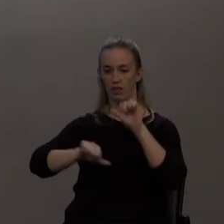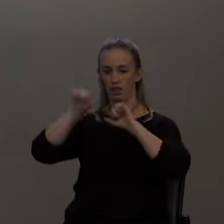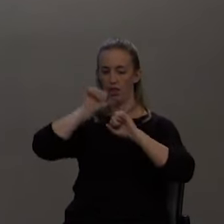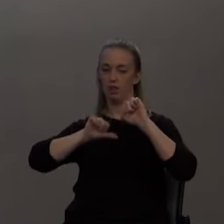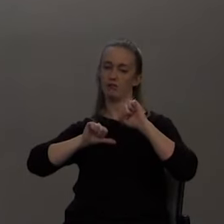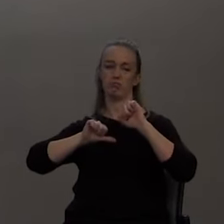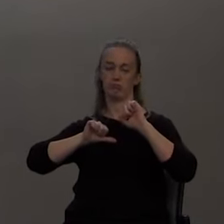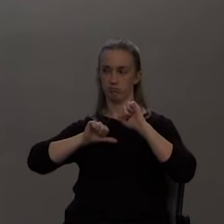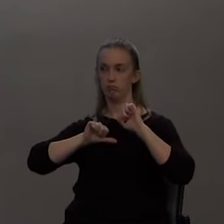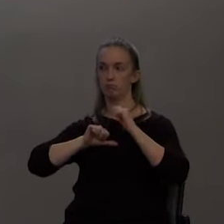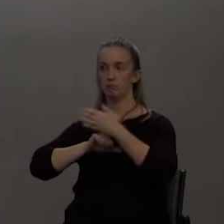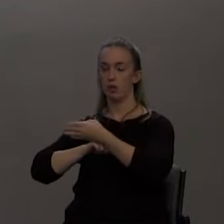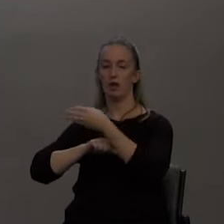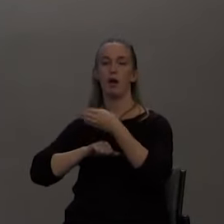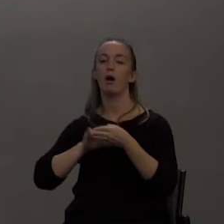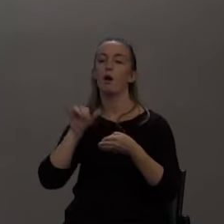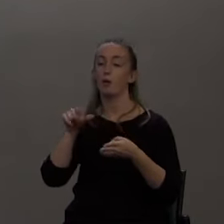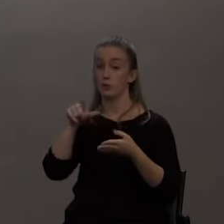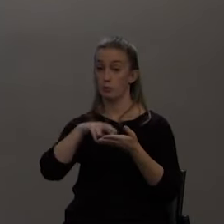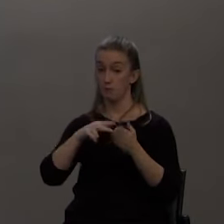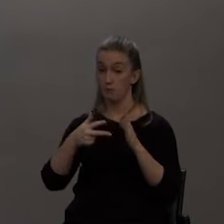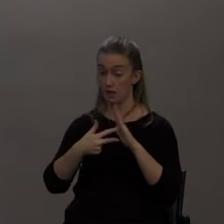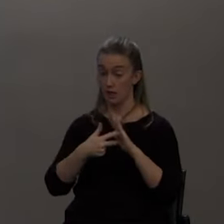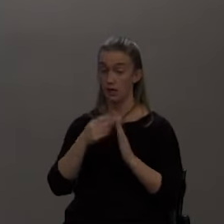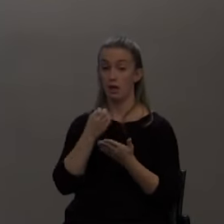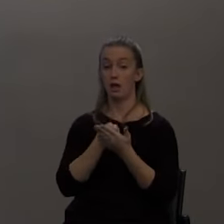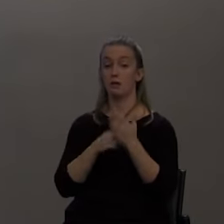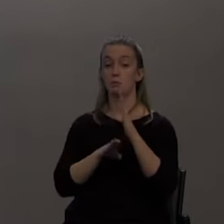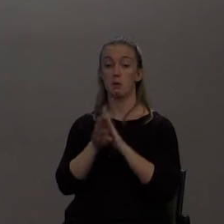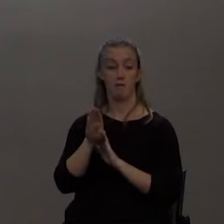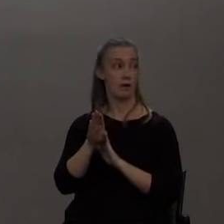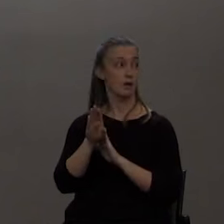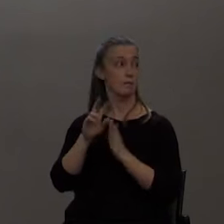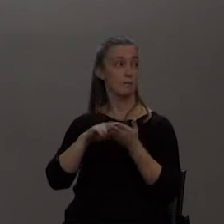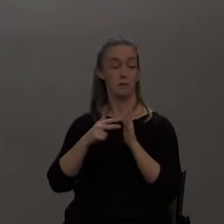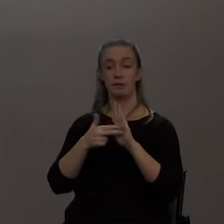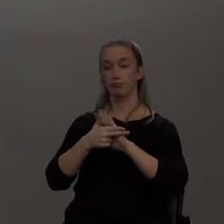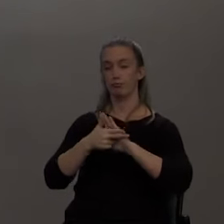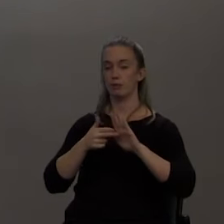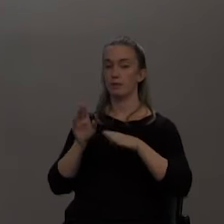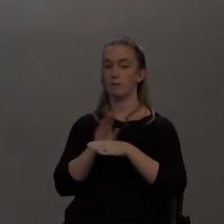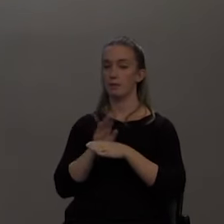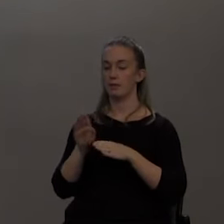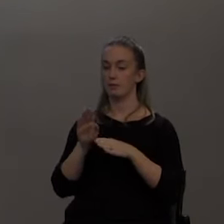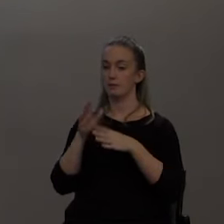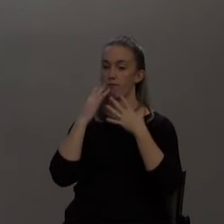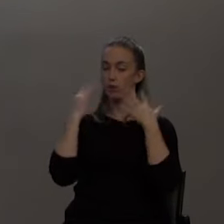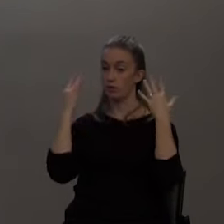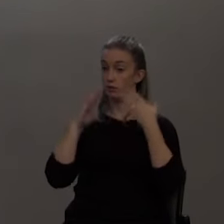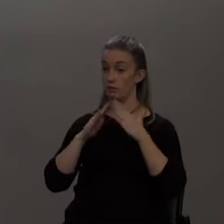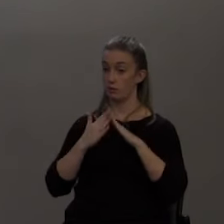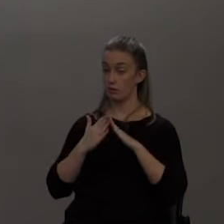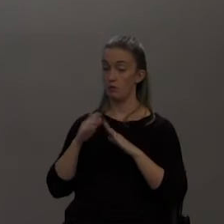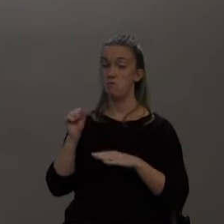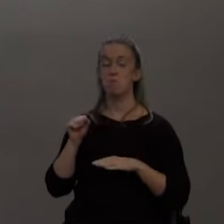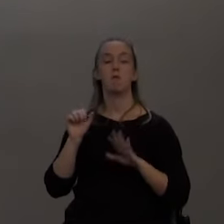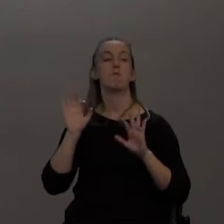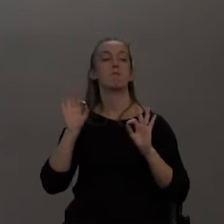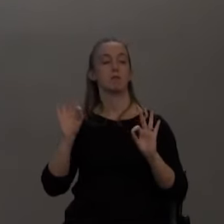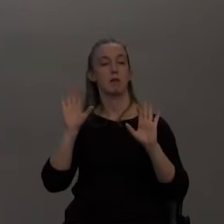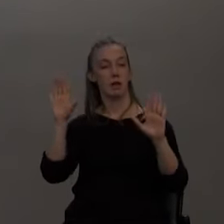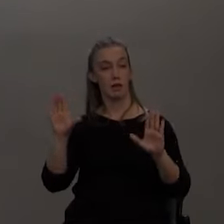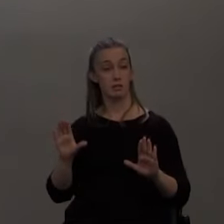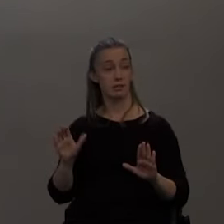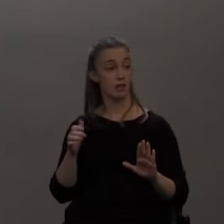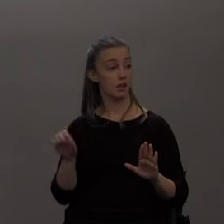in that regard, economic development is being a business friendly community. Right. That's part of economic development. Excellent. Other thoughts? Anyone who hasn't